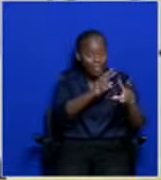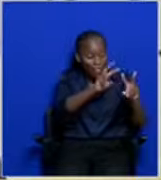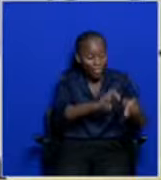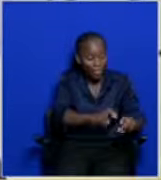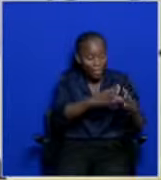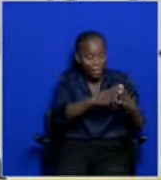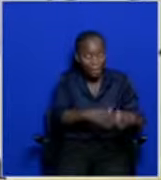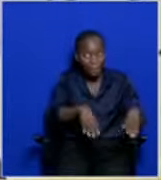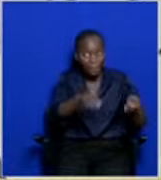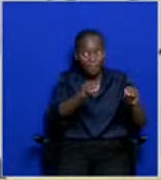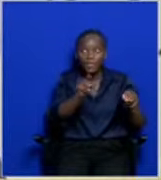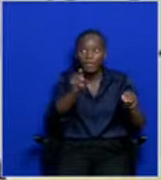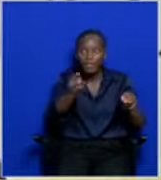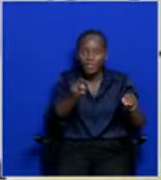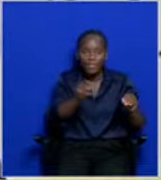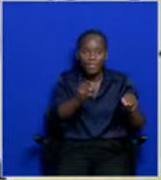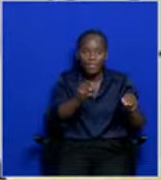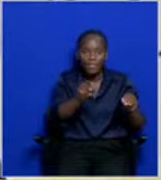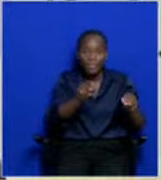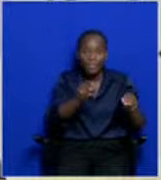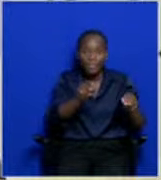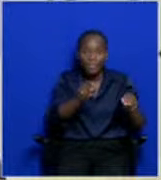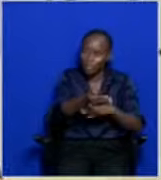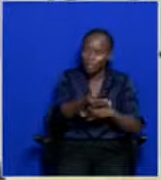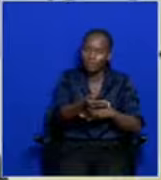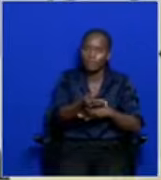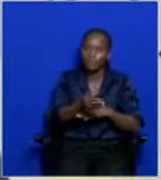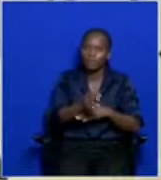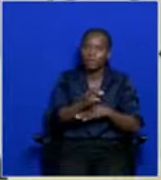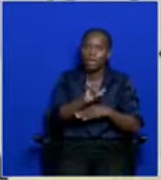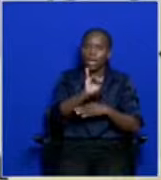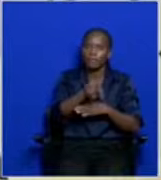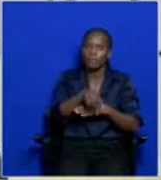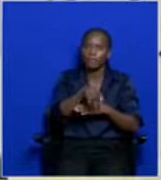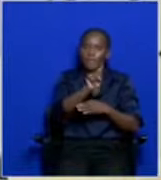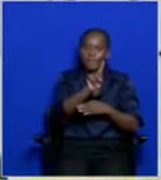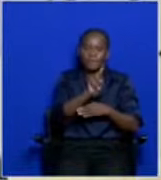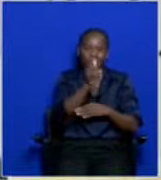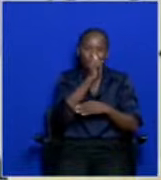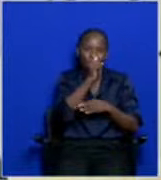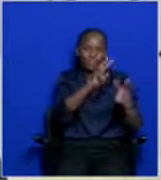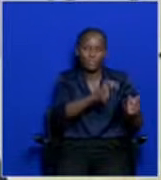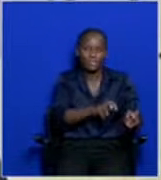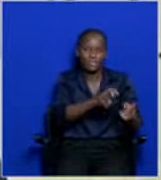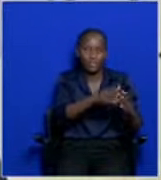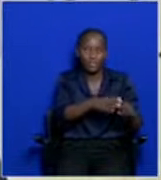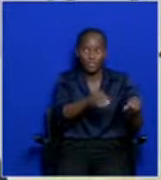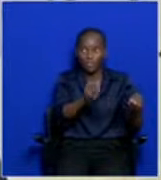of IPID criminal investigation. As I said earlier,